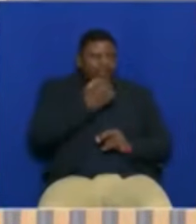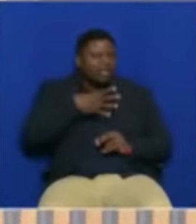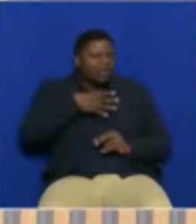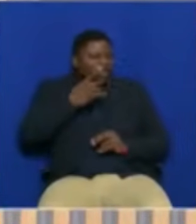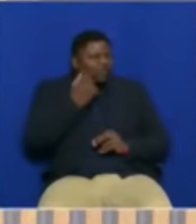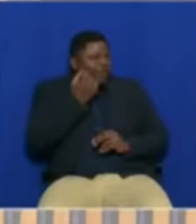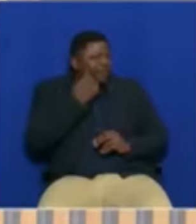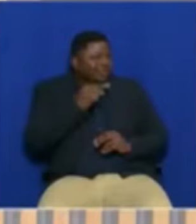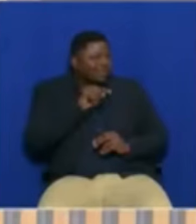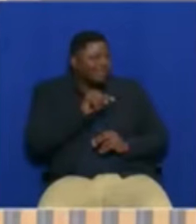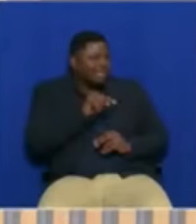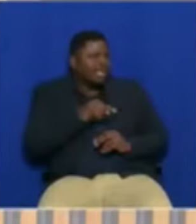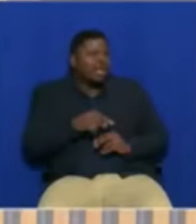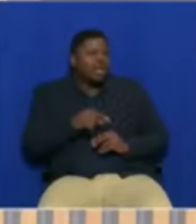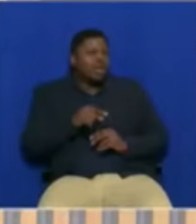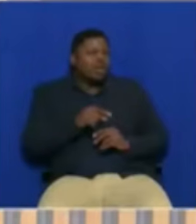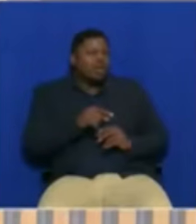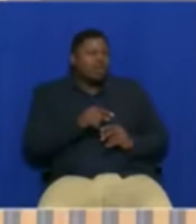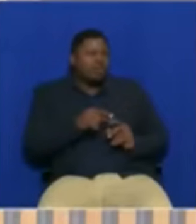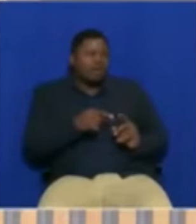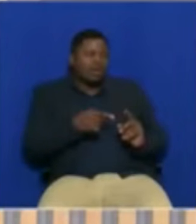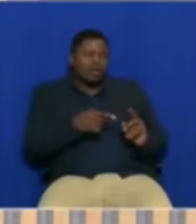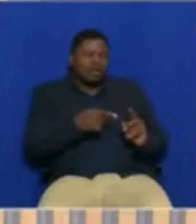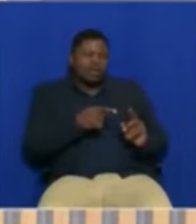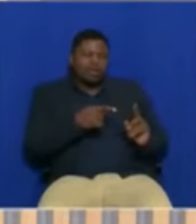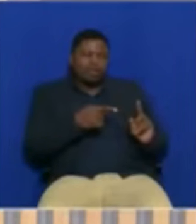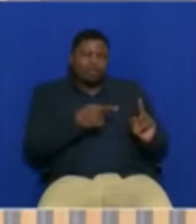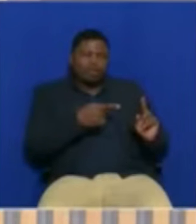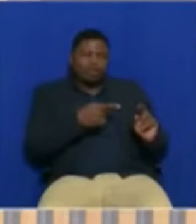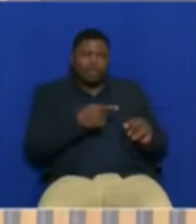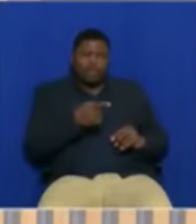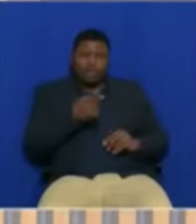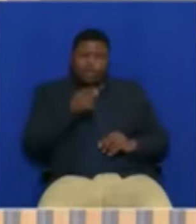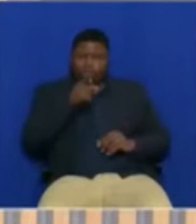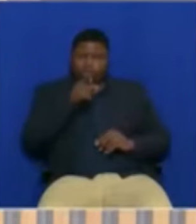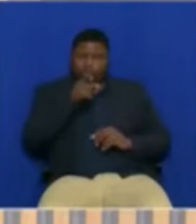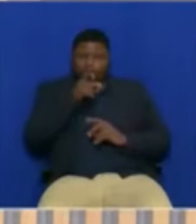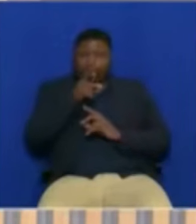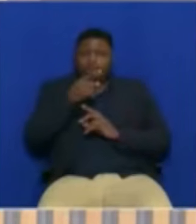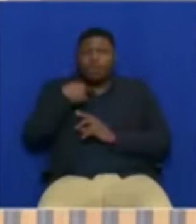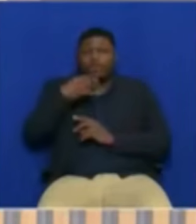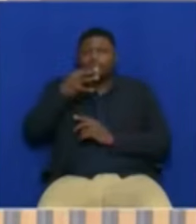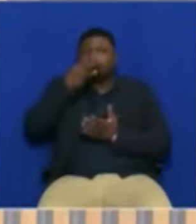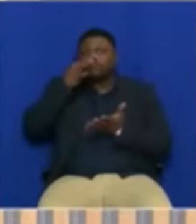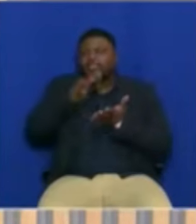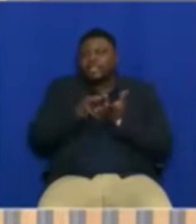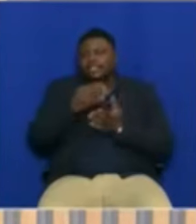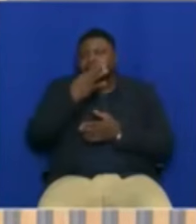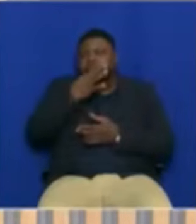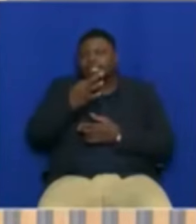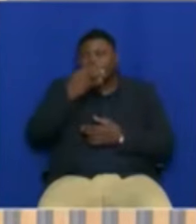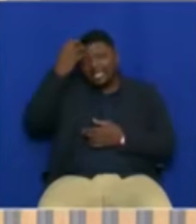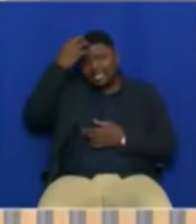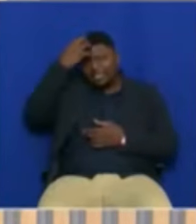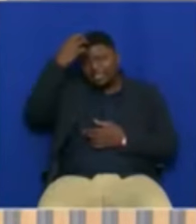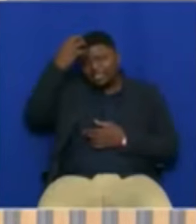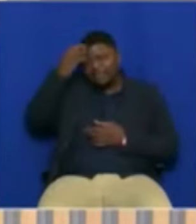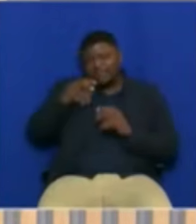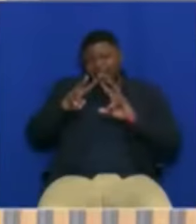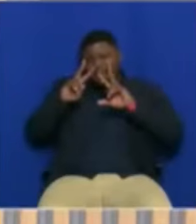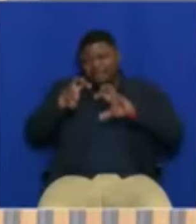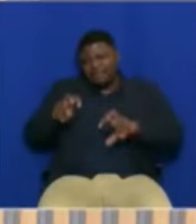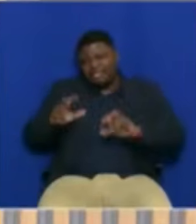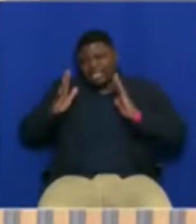that the chief investigator at every turn would be the